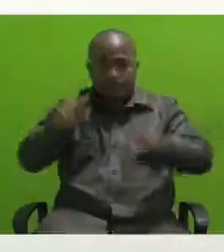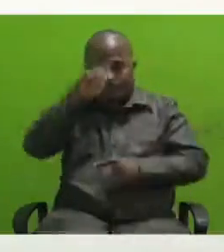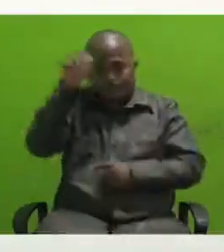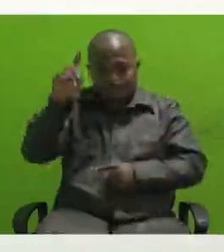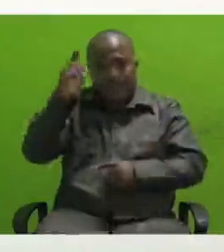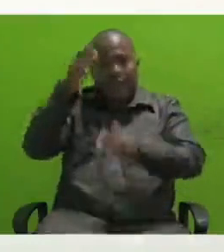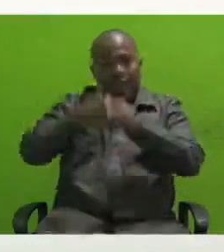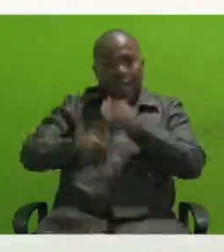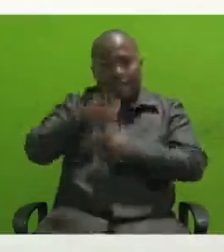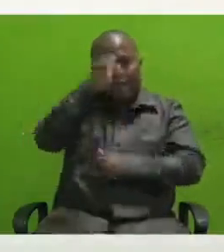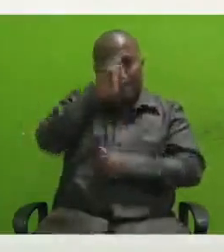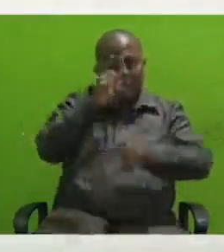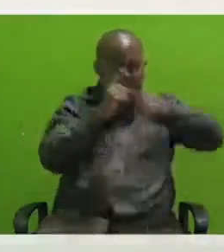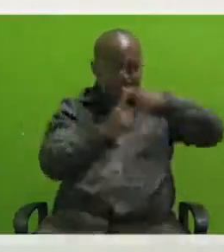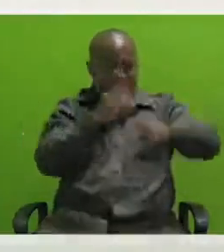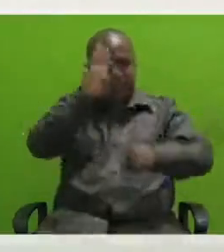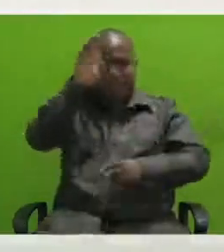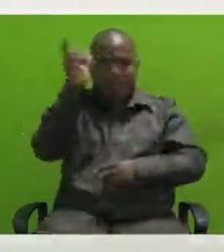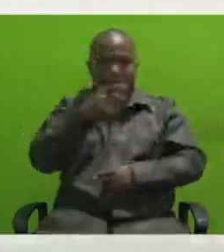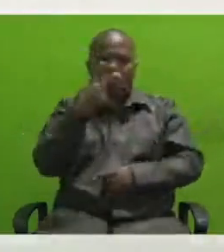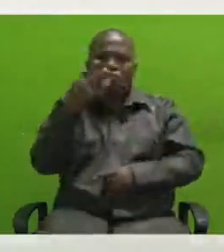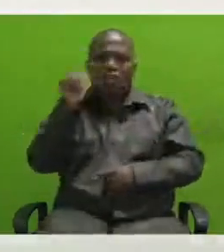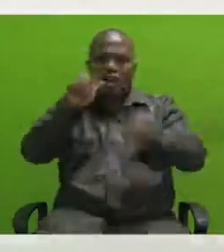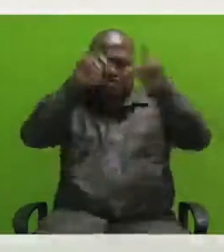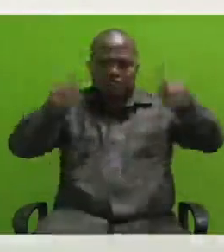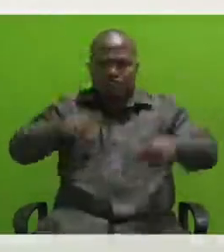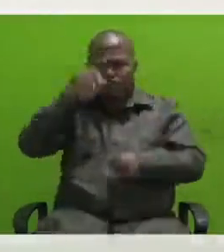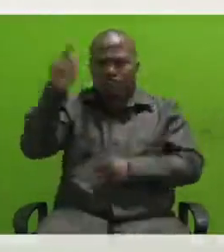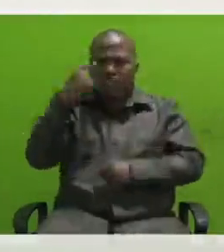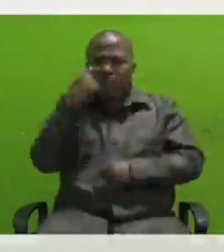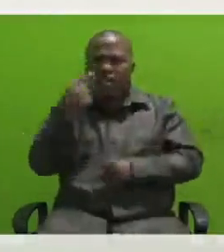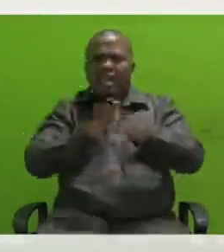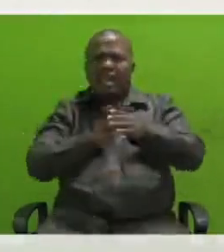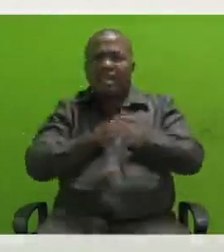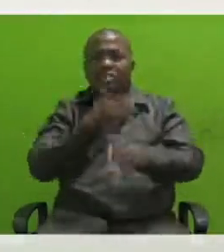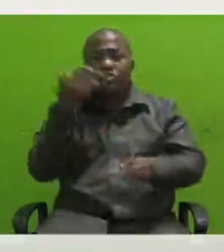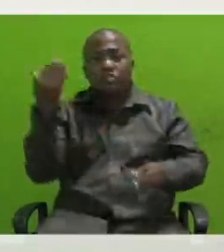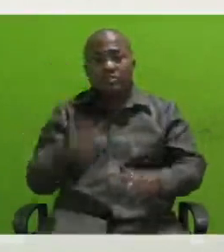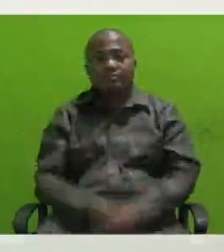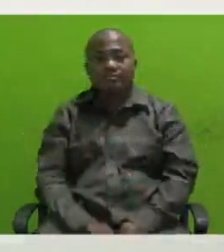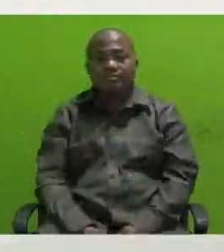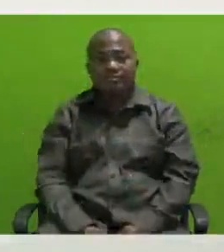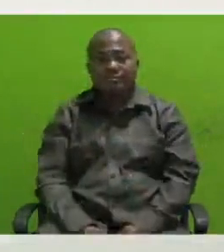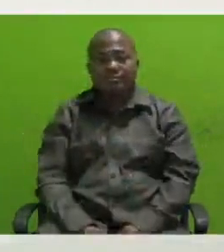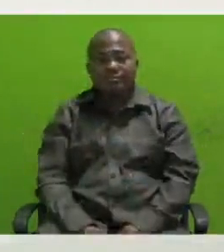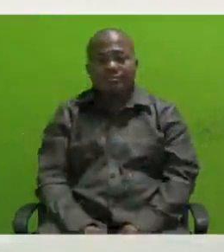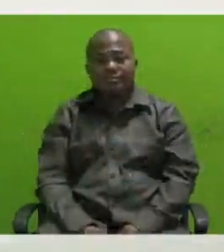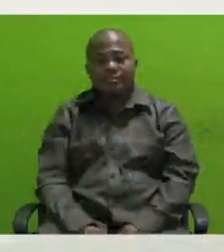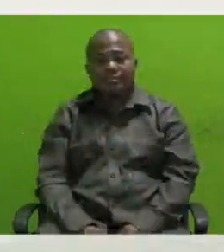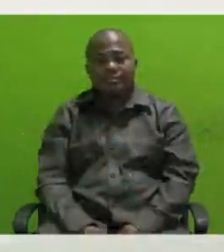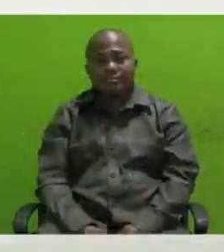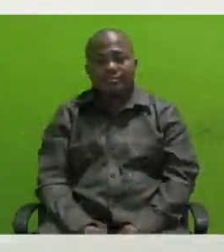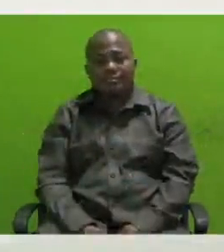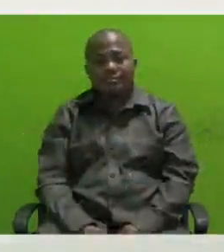plus B over 2A, the whole thing square. Have you seen anything in relation? Anything that maybe they seem to